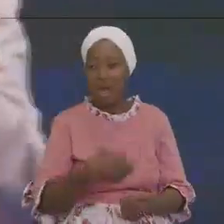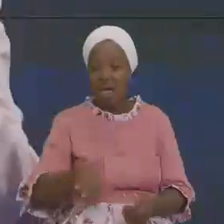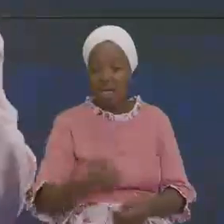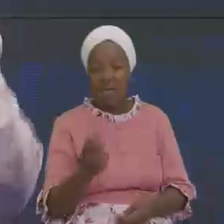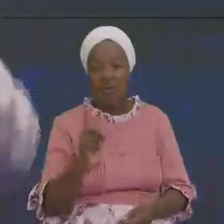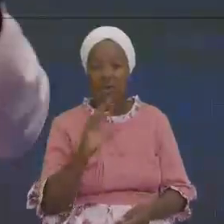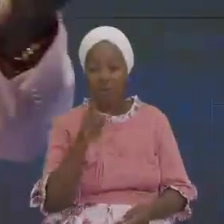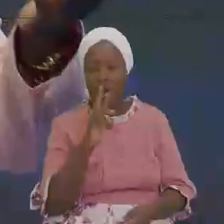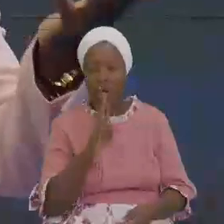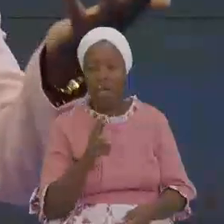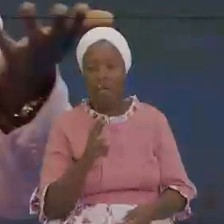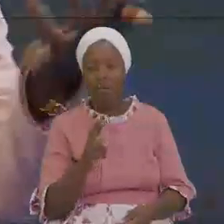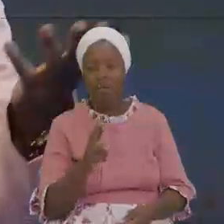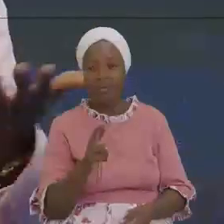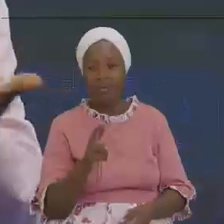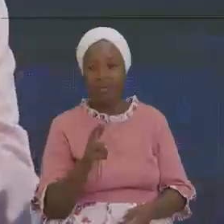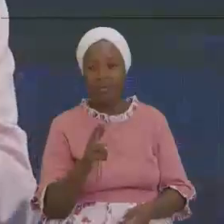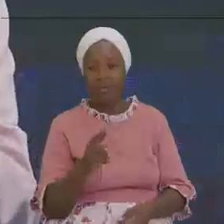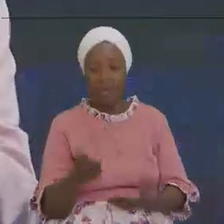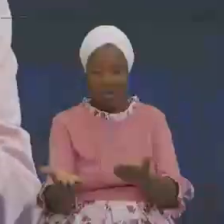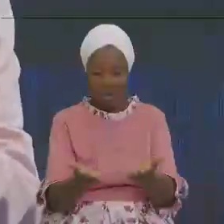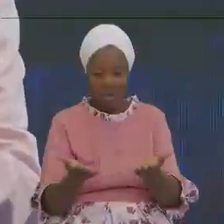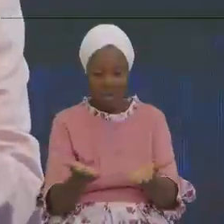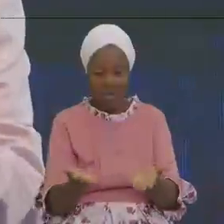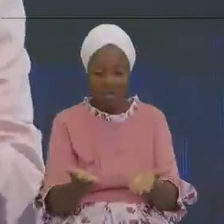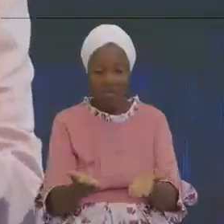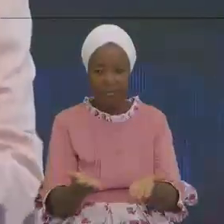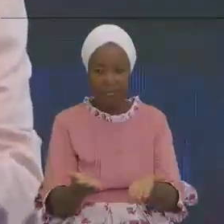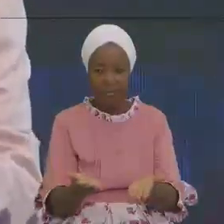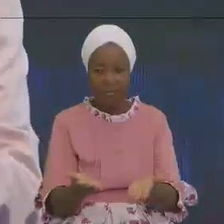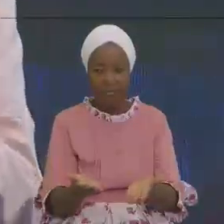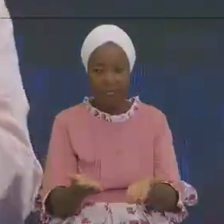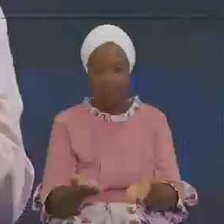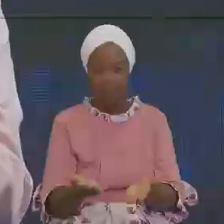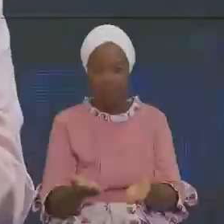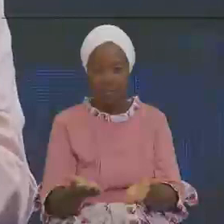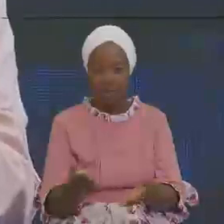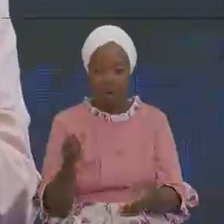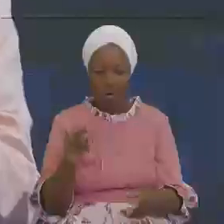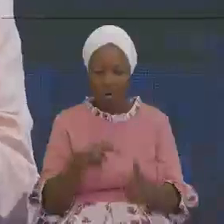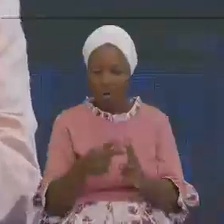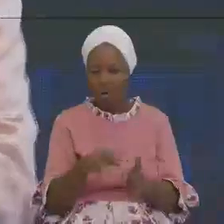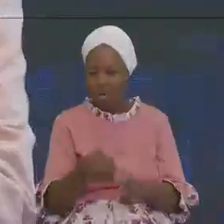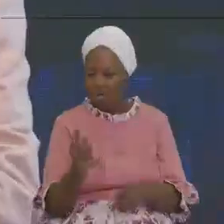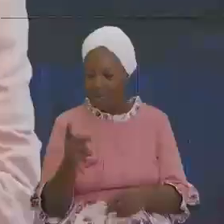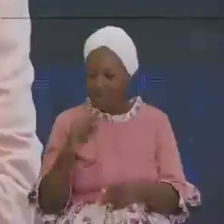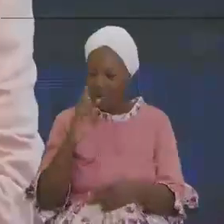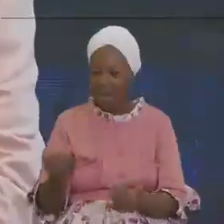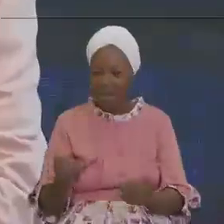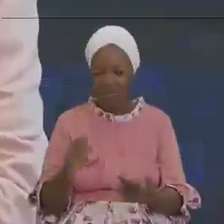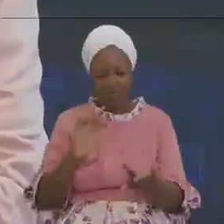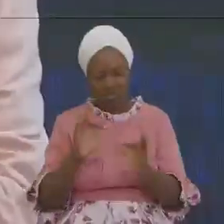are, in front of me here, or somewhere over there,